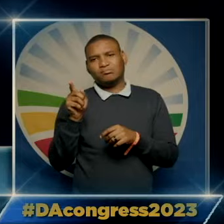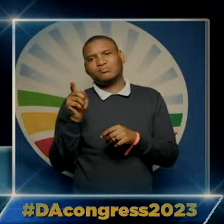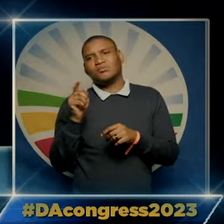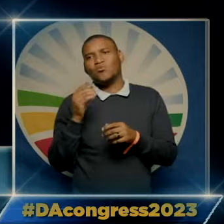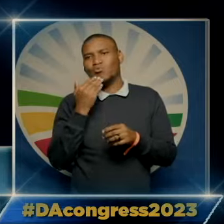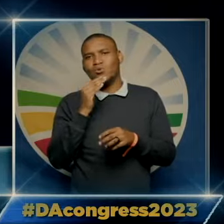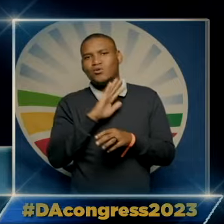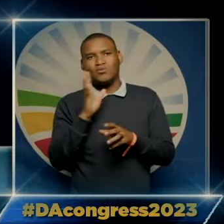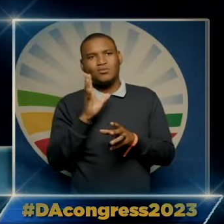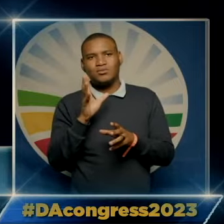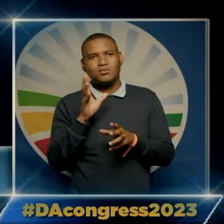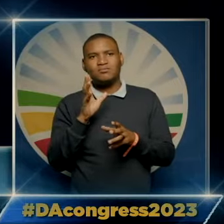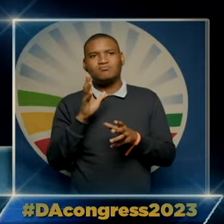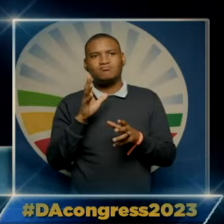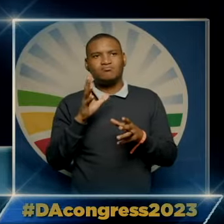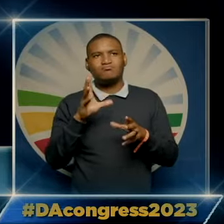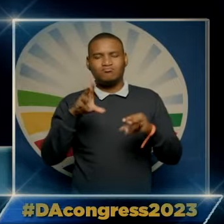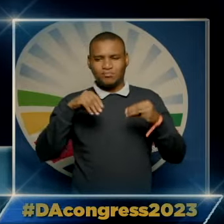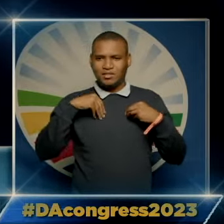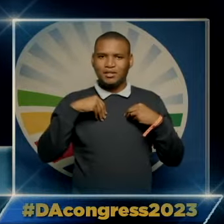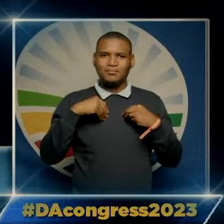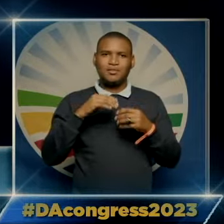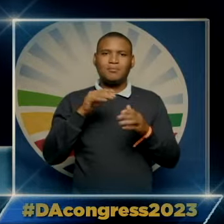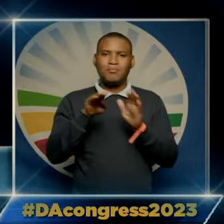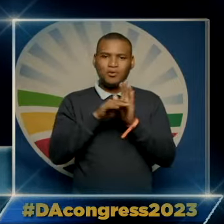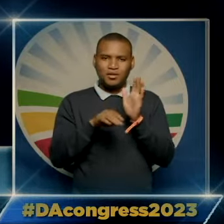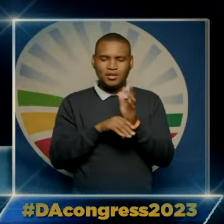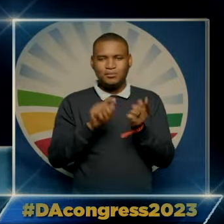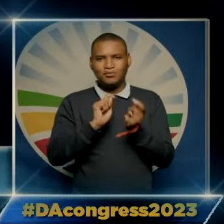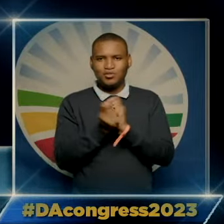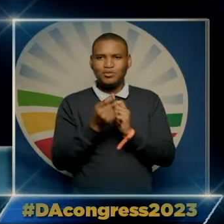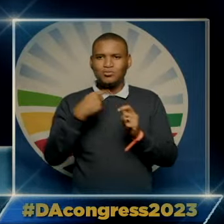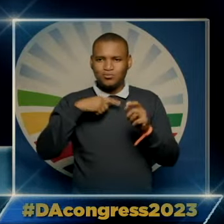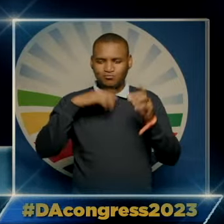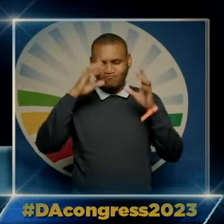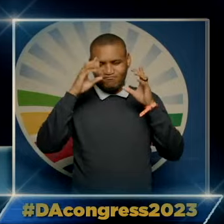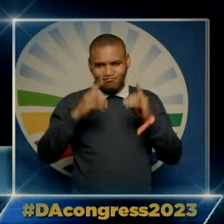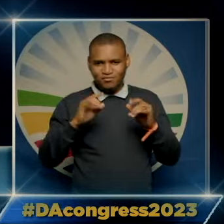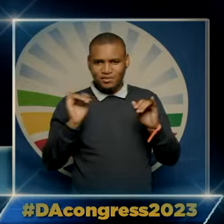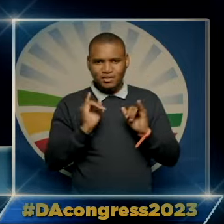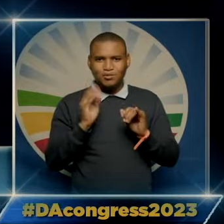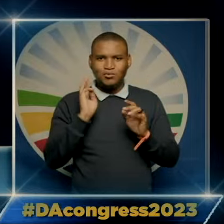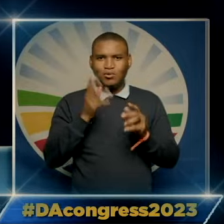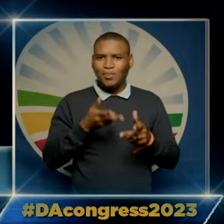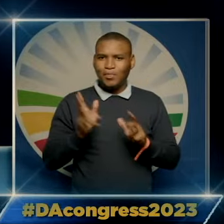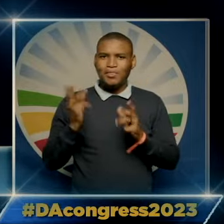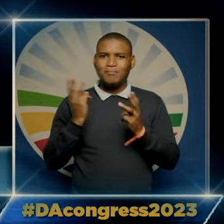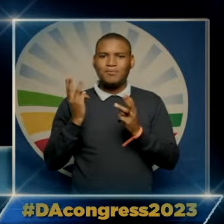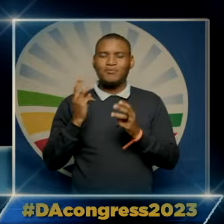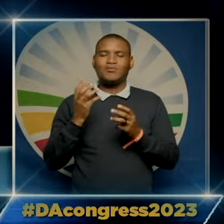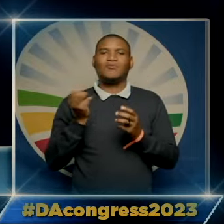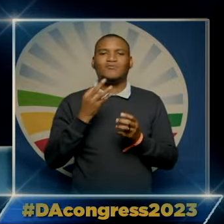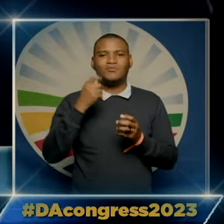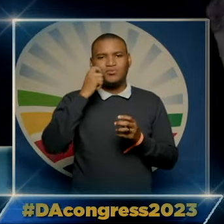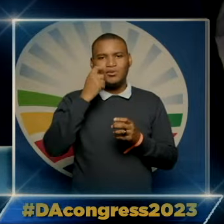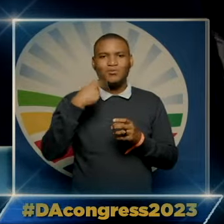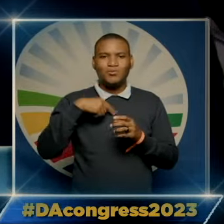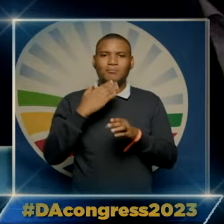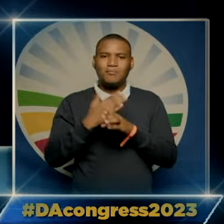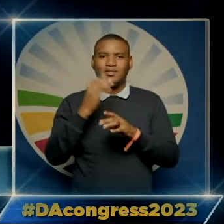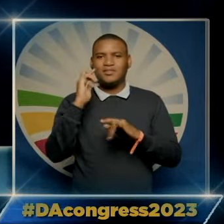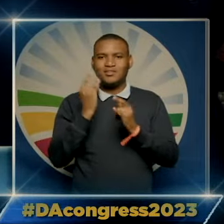program of change. But we are determined, we will not abandon the people of Tshwane. And in fact, if we can make the capital city work, we can